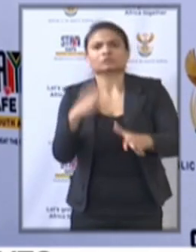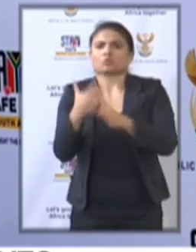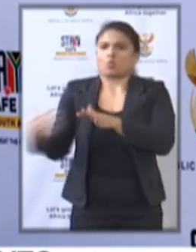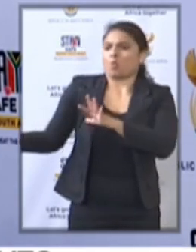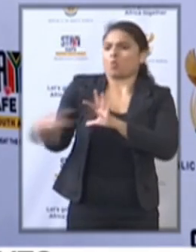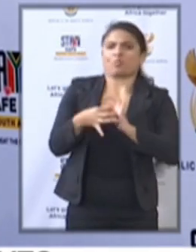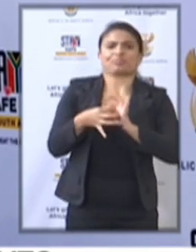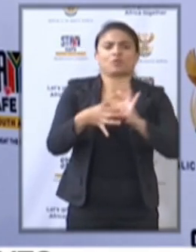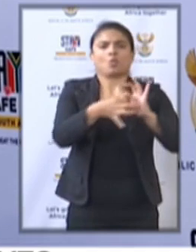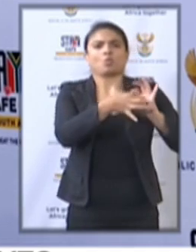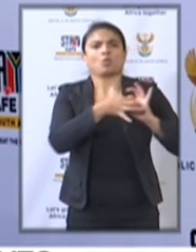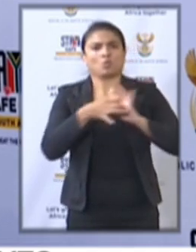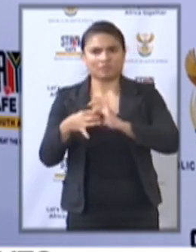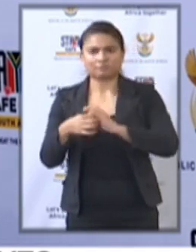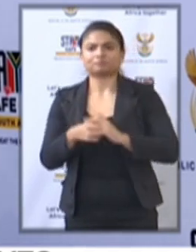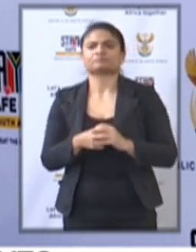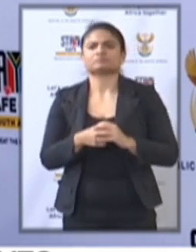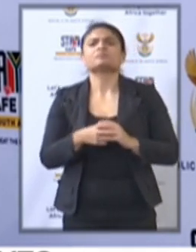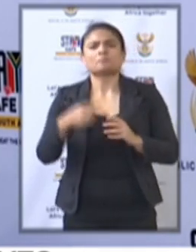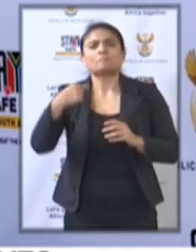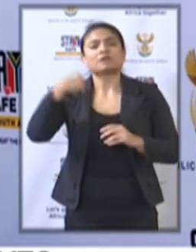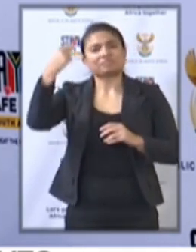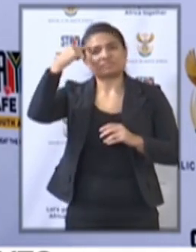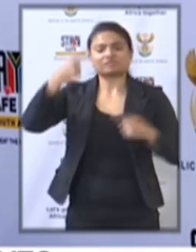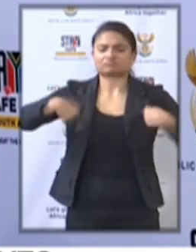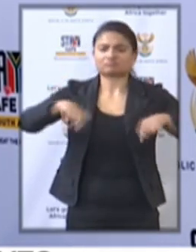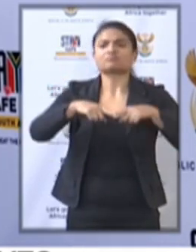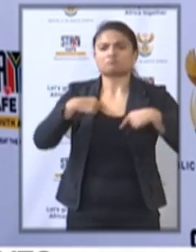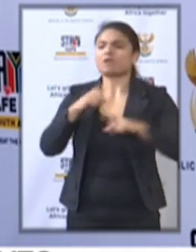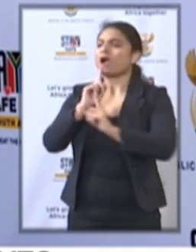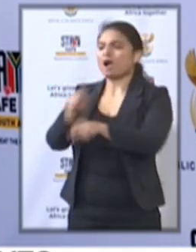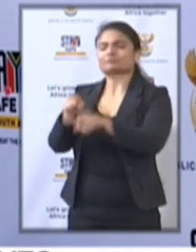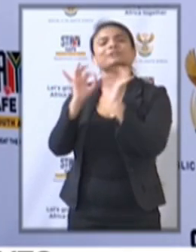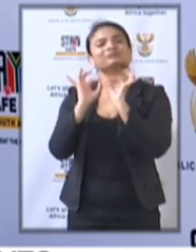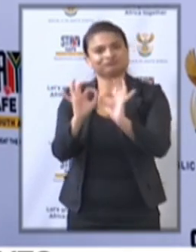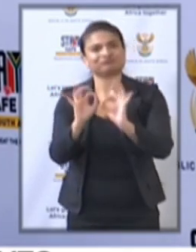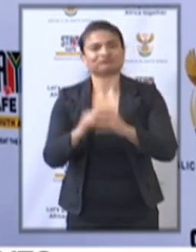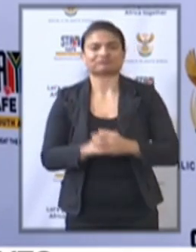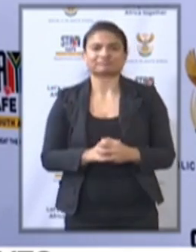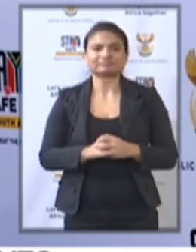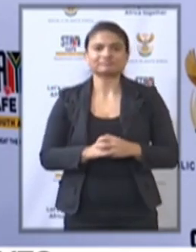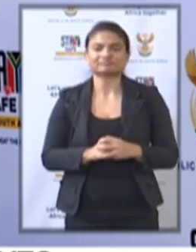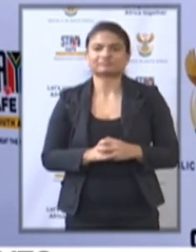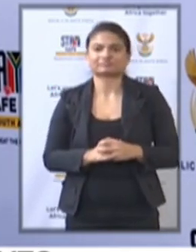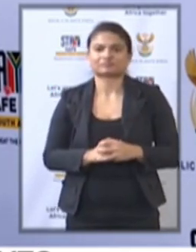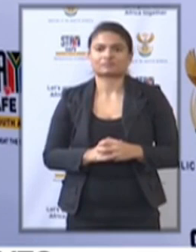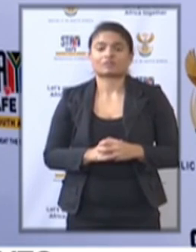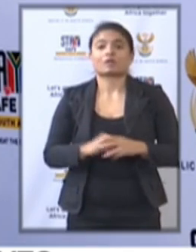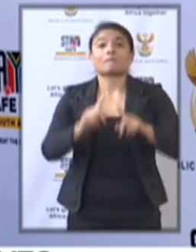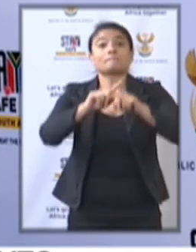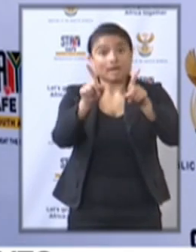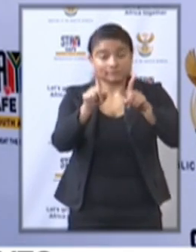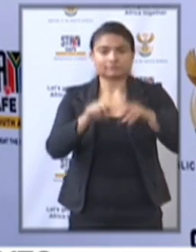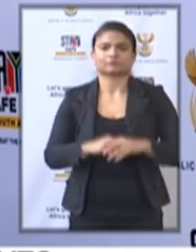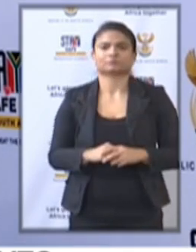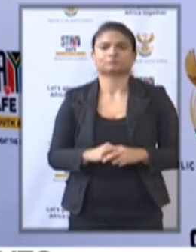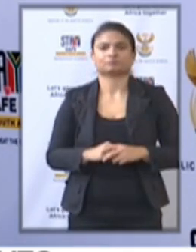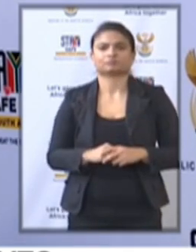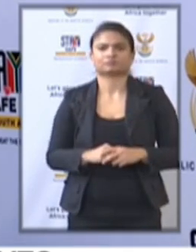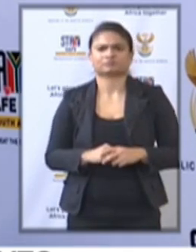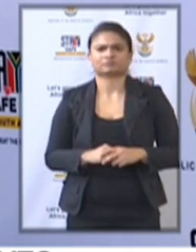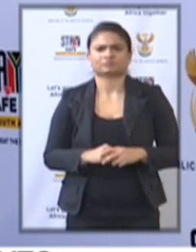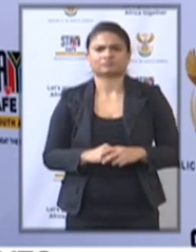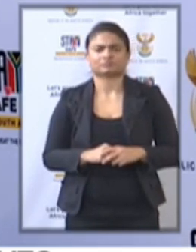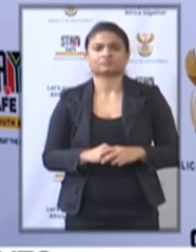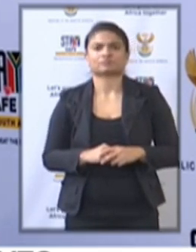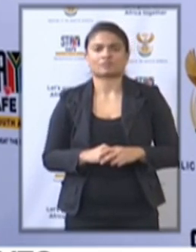Ngicabanga ukuthi kuyawuphendula umbuzo lokho. It does answer the question. On unpaid stipends, it's very difficult